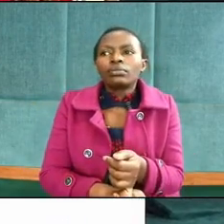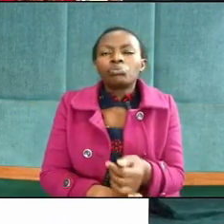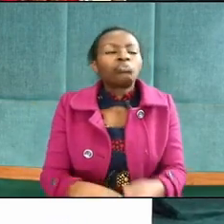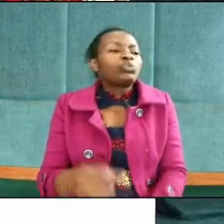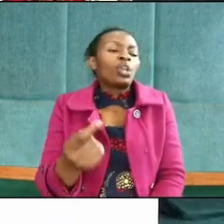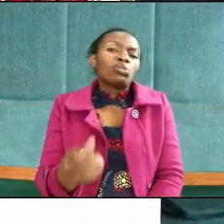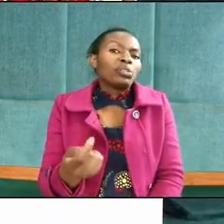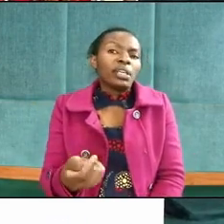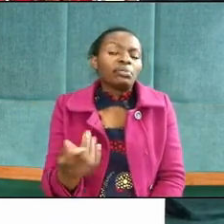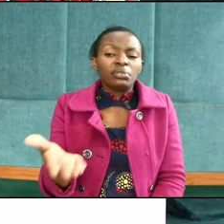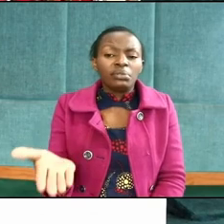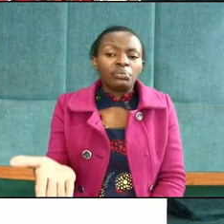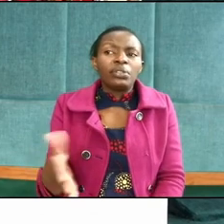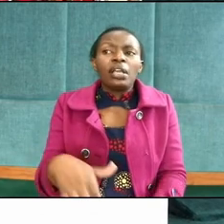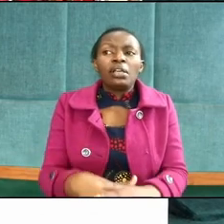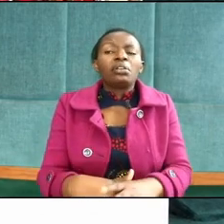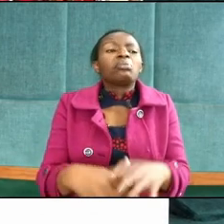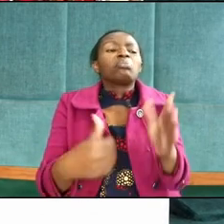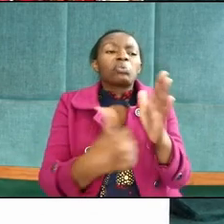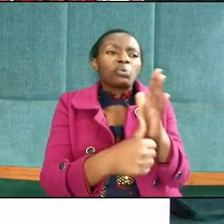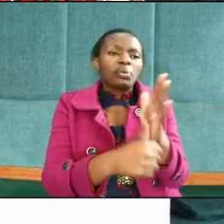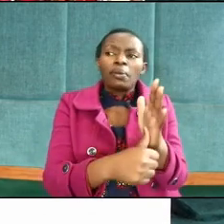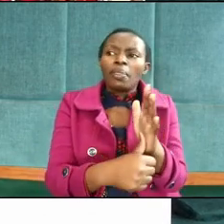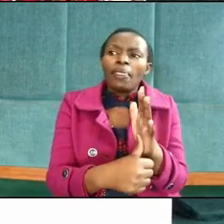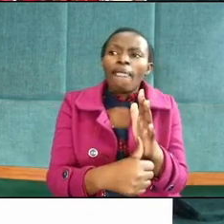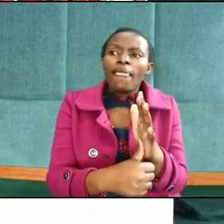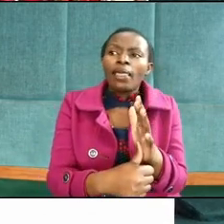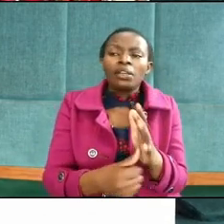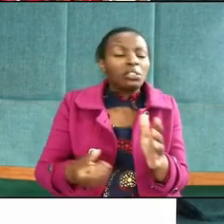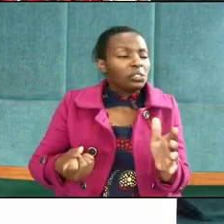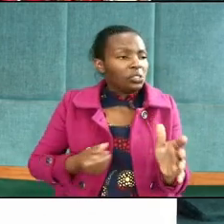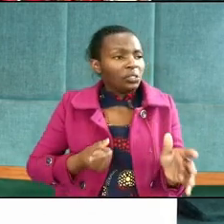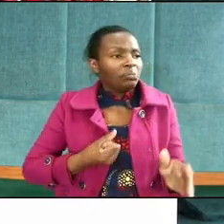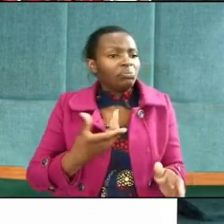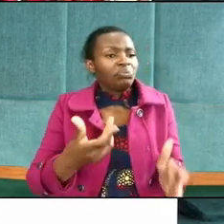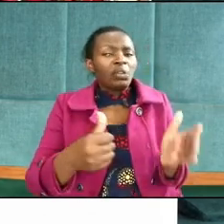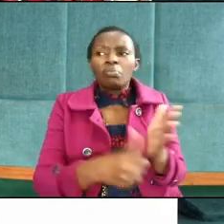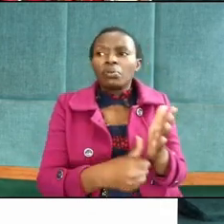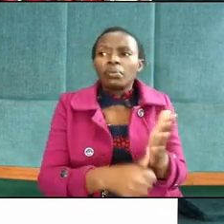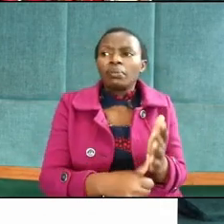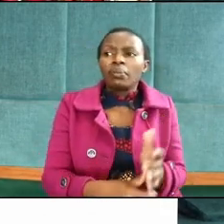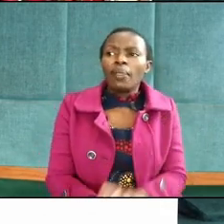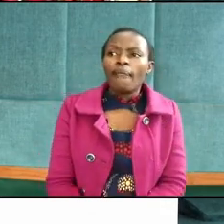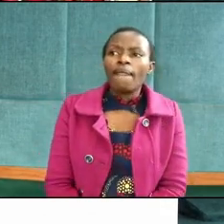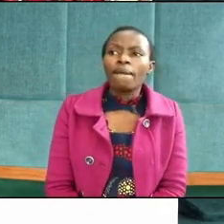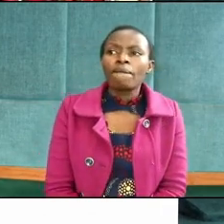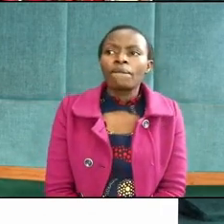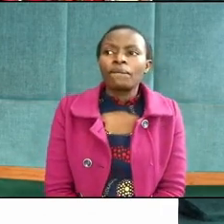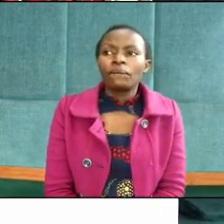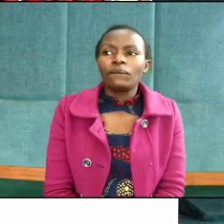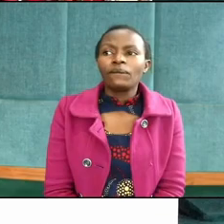Today you are in problem. Today she is in problem. Elder, come.